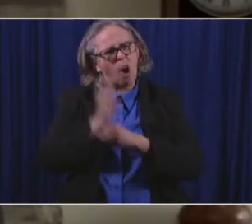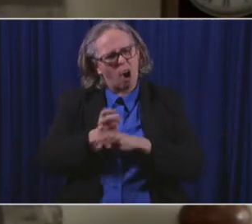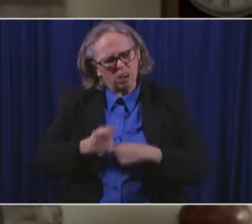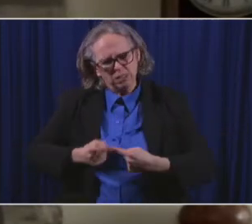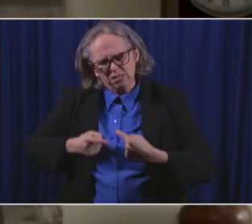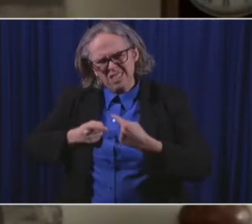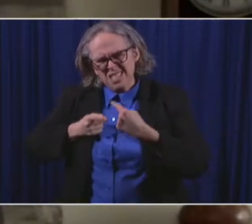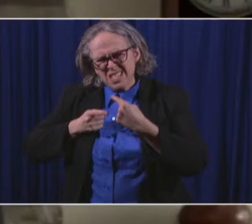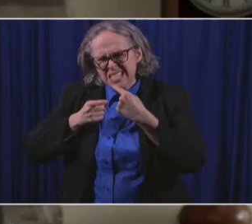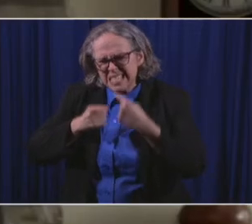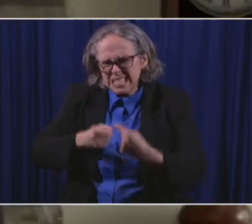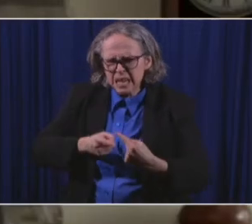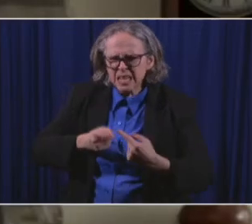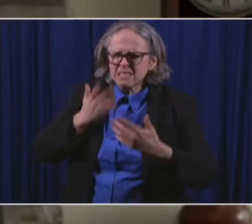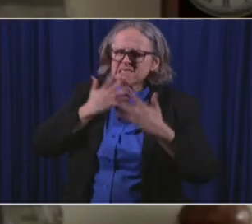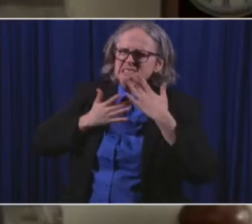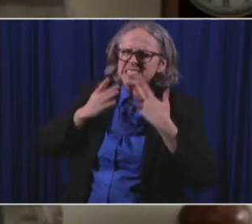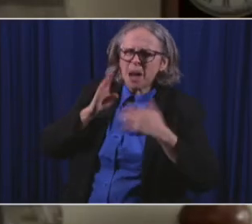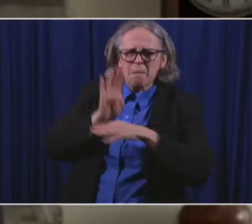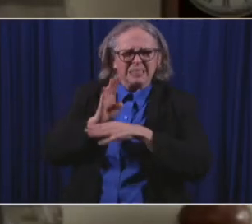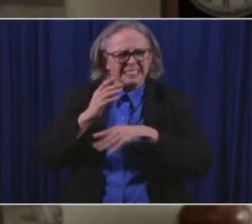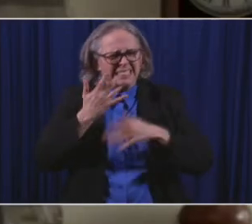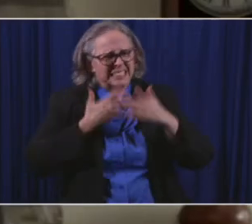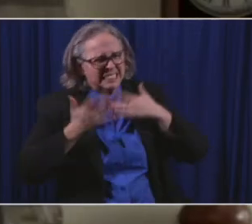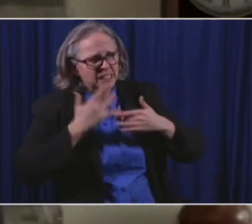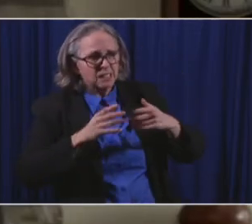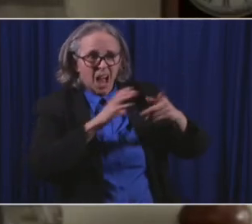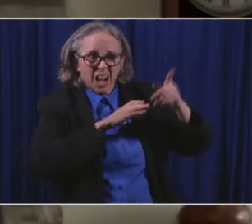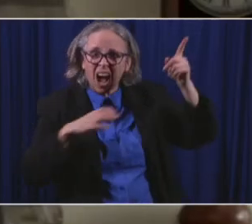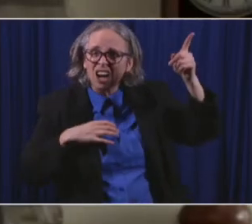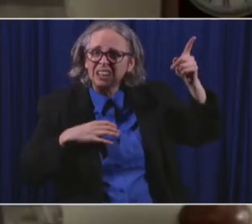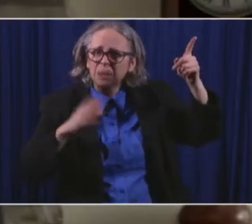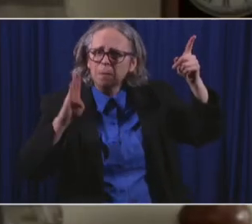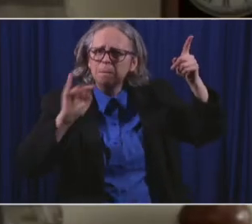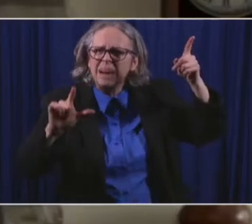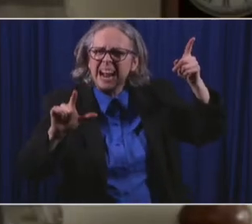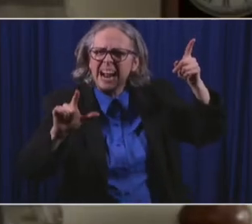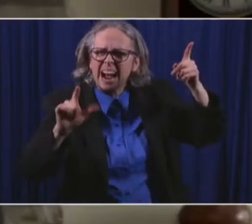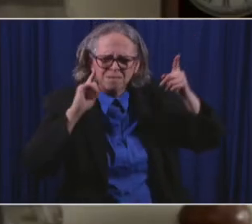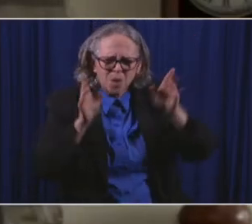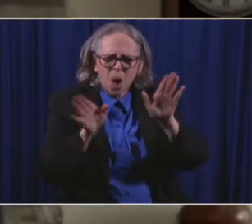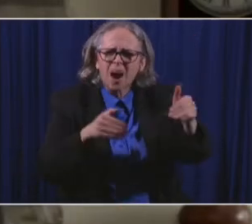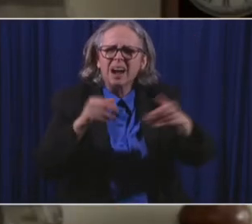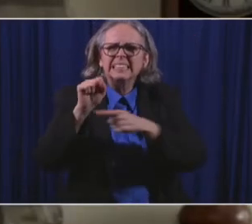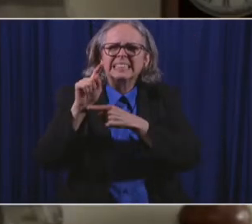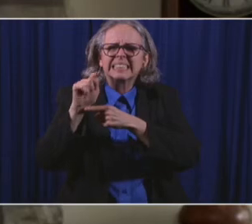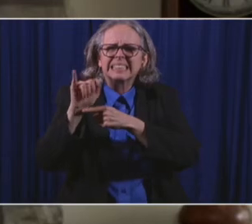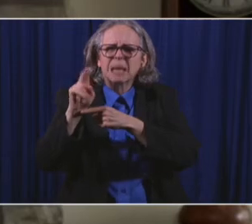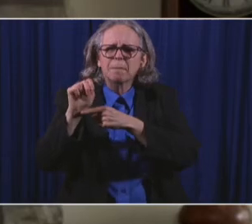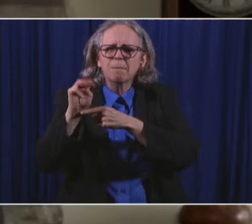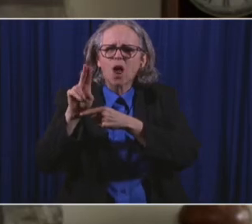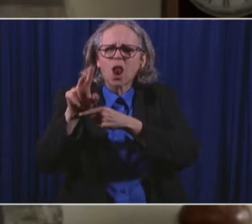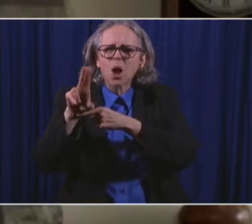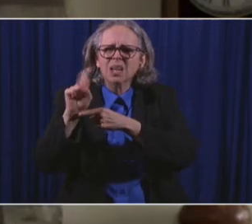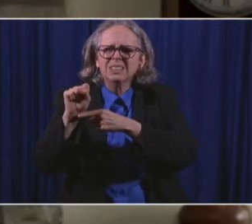of Congress is very, very, very important. We're going to go now to Youngstown.